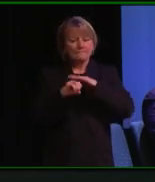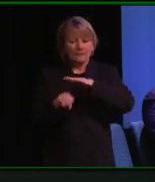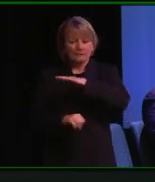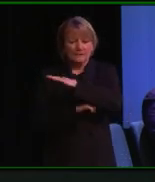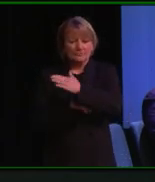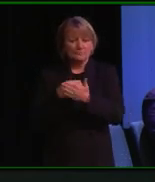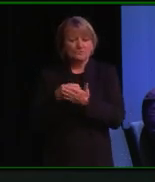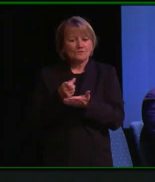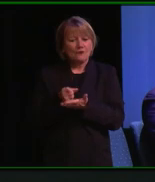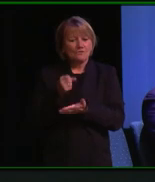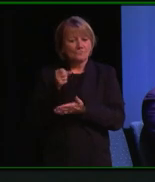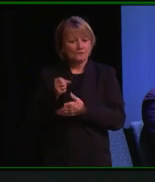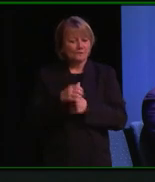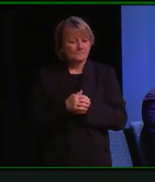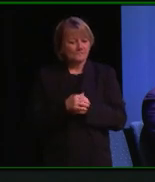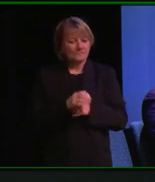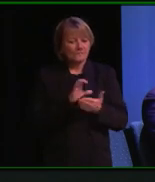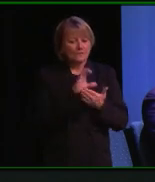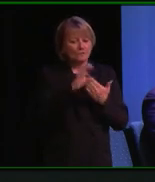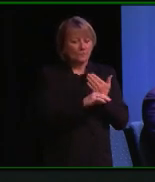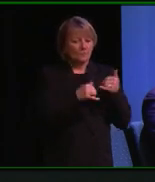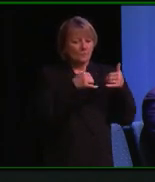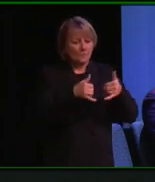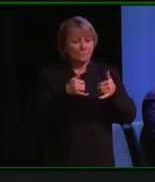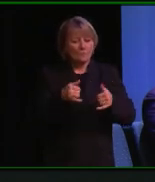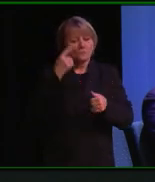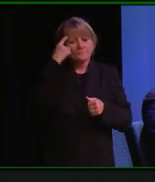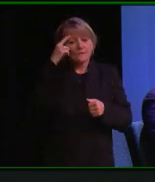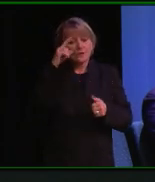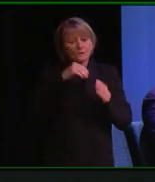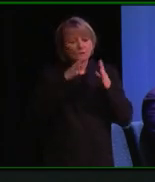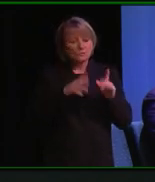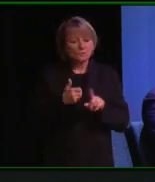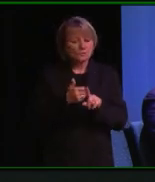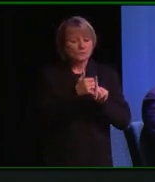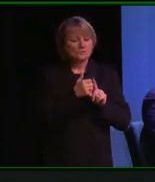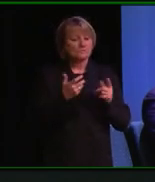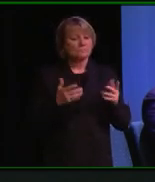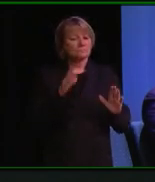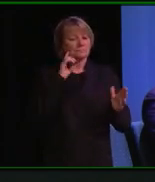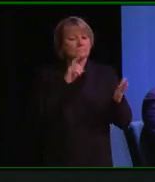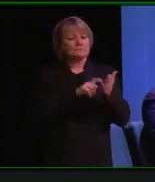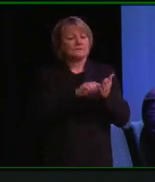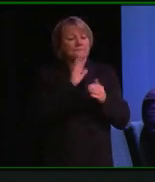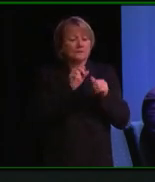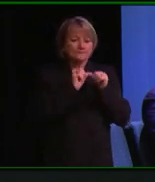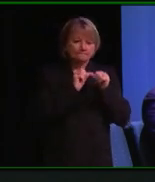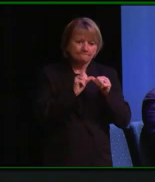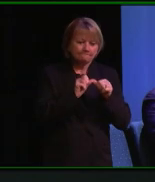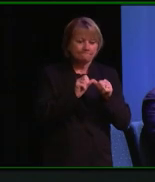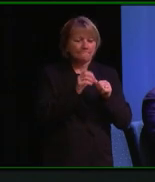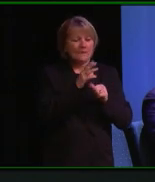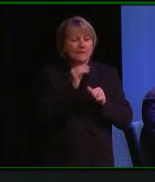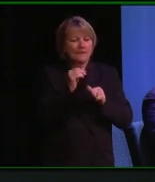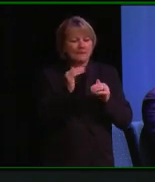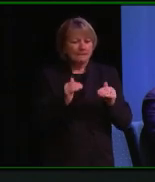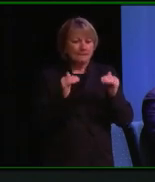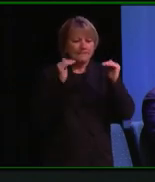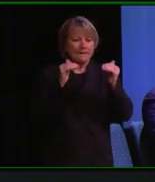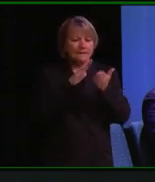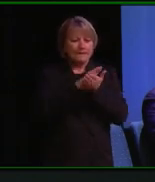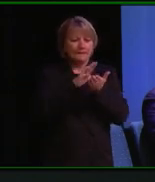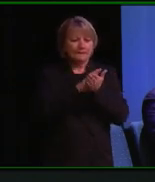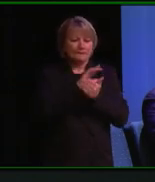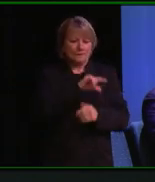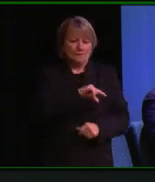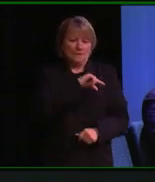Scholarships. Curriculum Awards are given to students who are recognized for perseverance and high academic